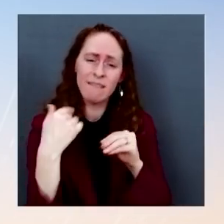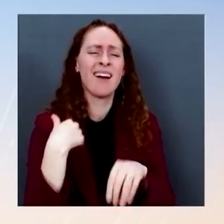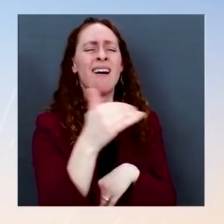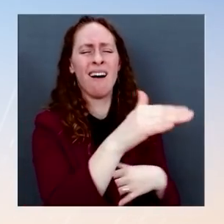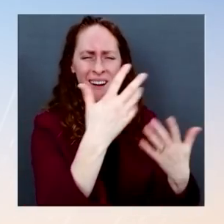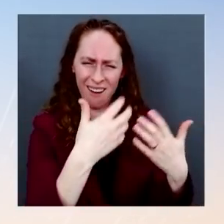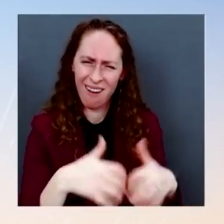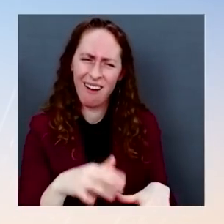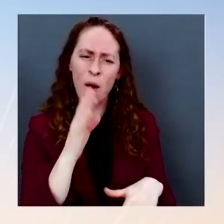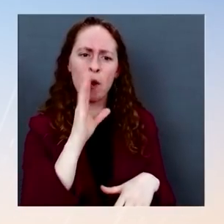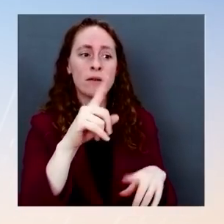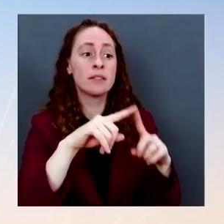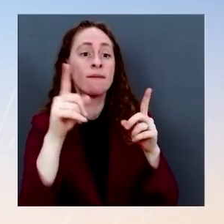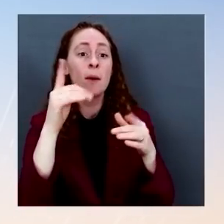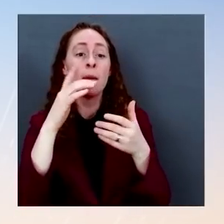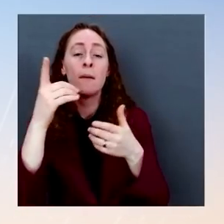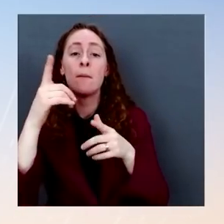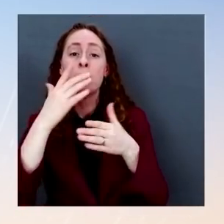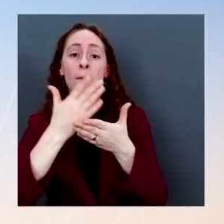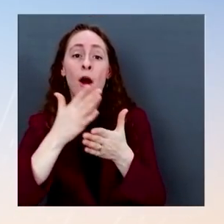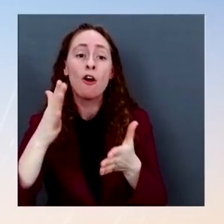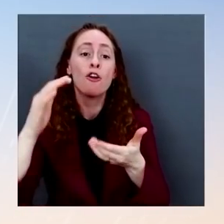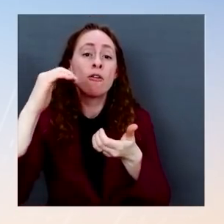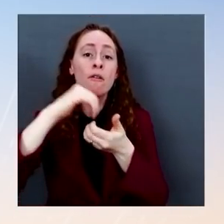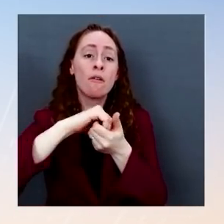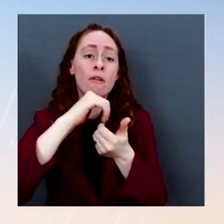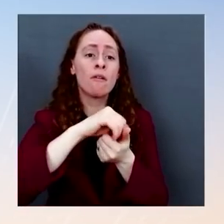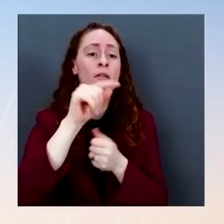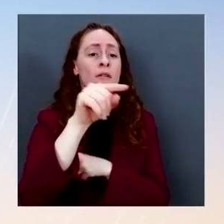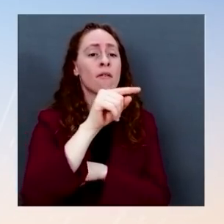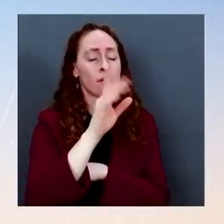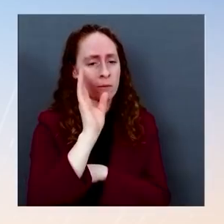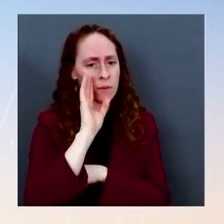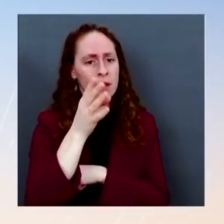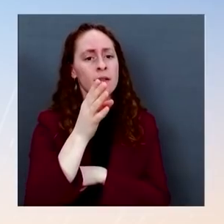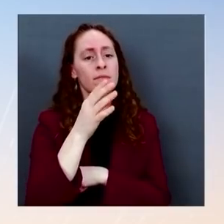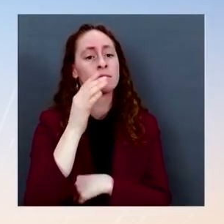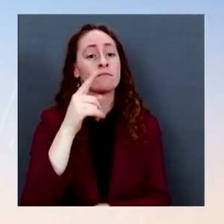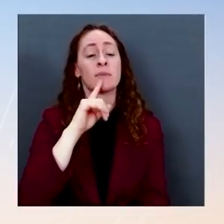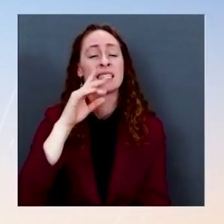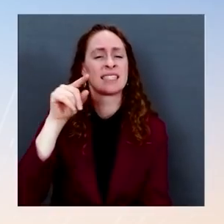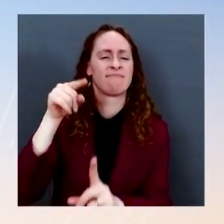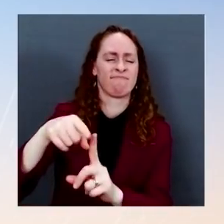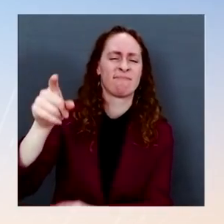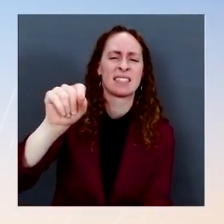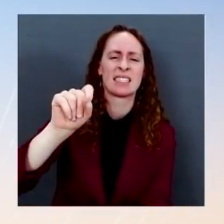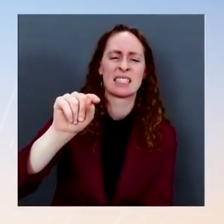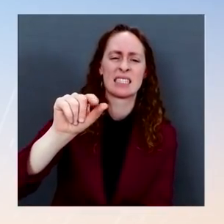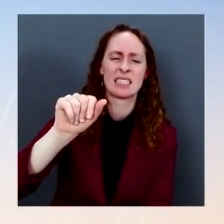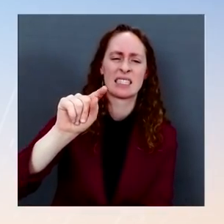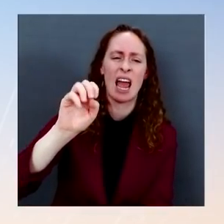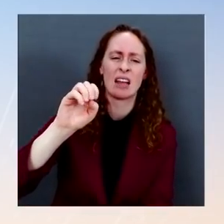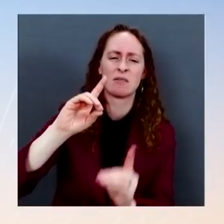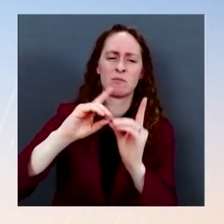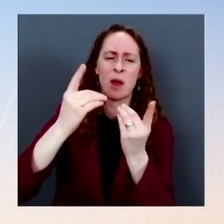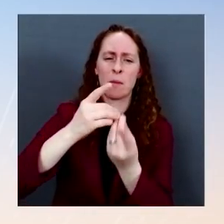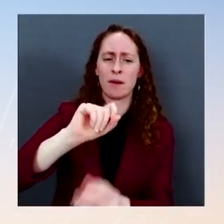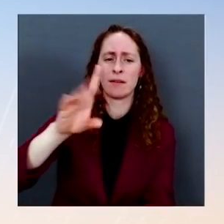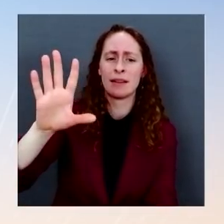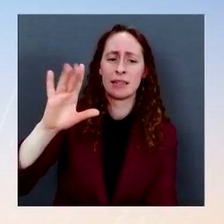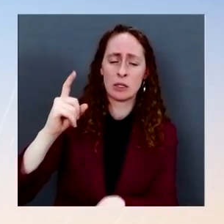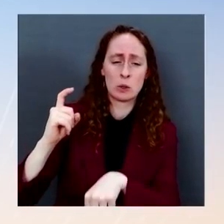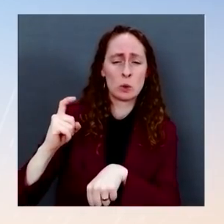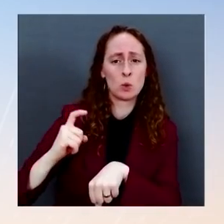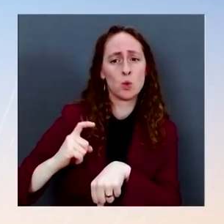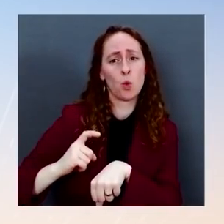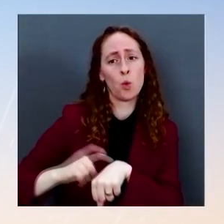the Qataris. But the State Department really oversees that effort, so they would have any up-to-date numbers for you. I can do one or two more. Why don't go all the way to the back? Go in the middle. Go